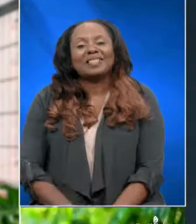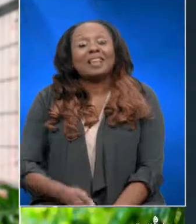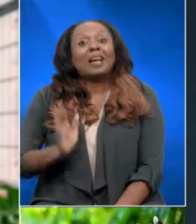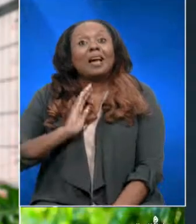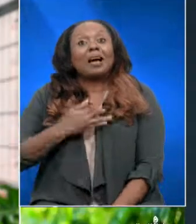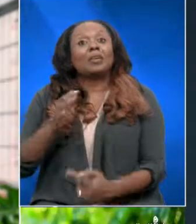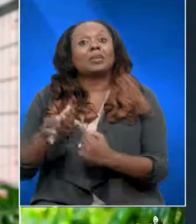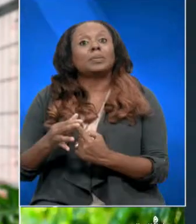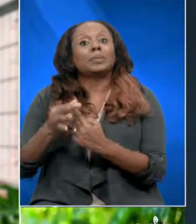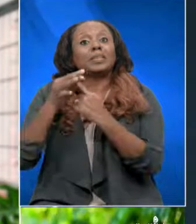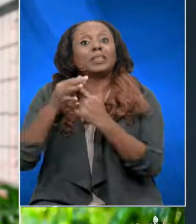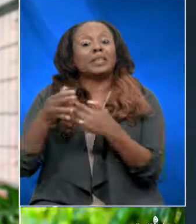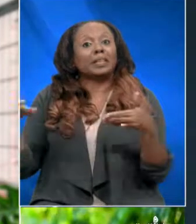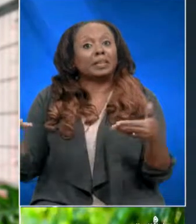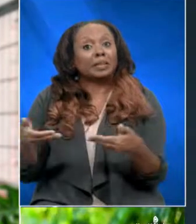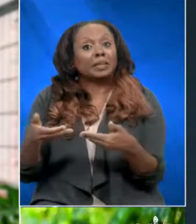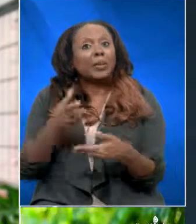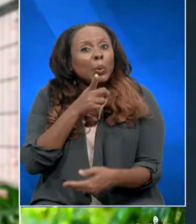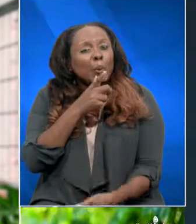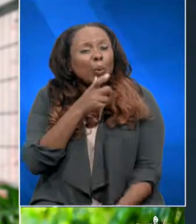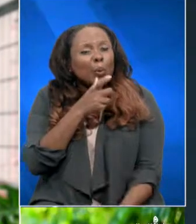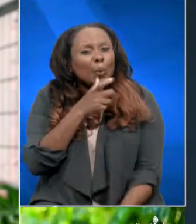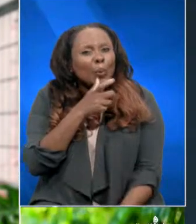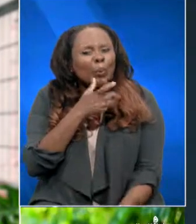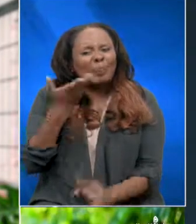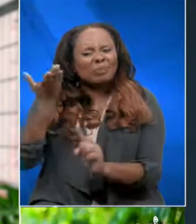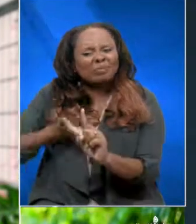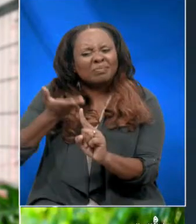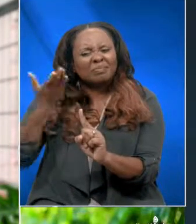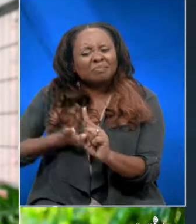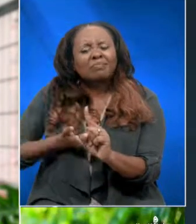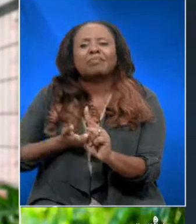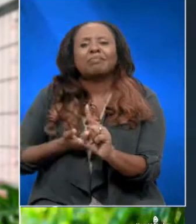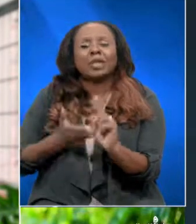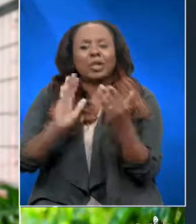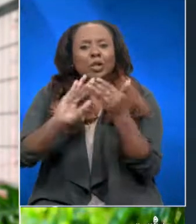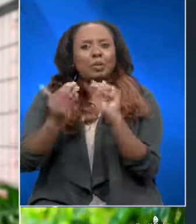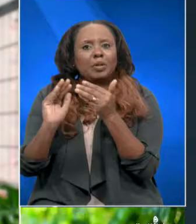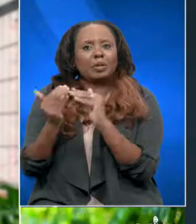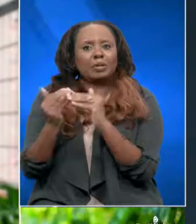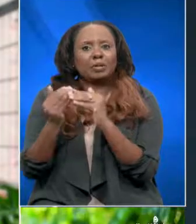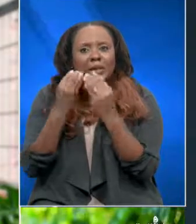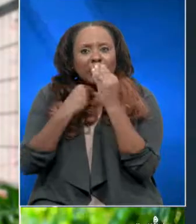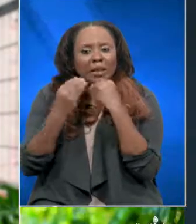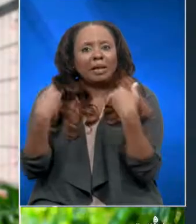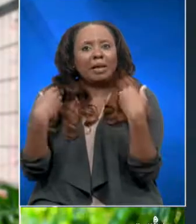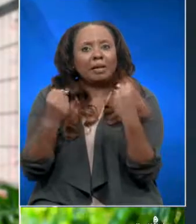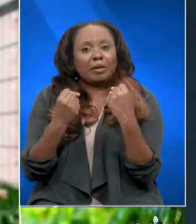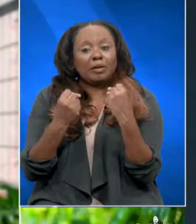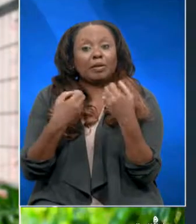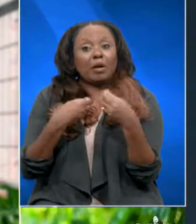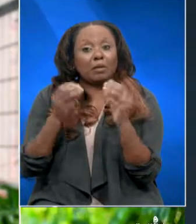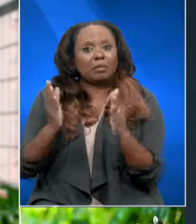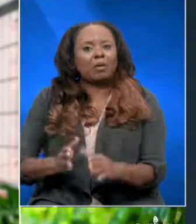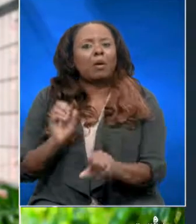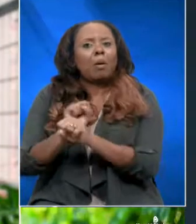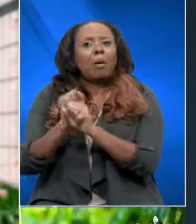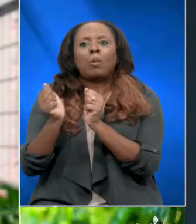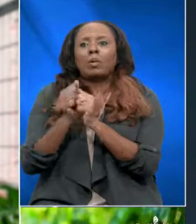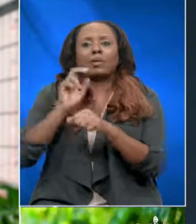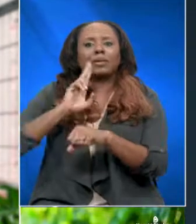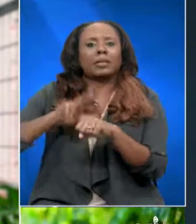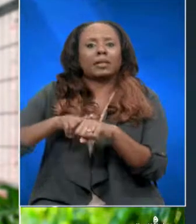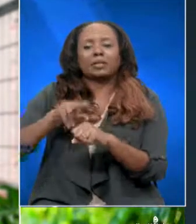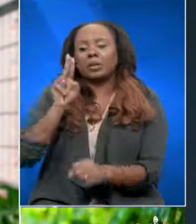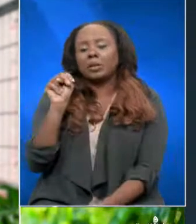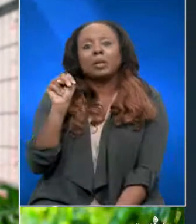guest this evening is a community nutrition officer working with the National Nutrition Center in